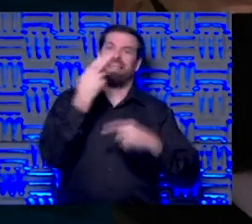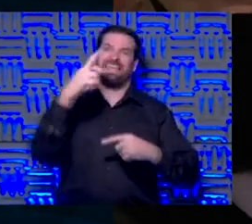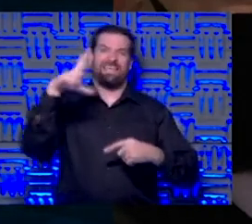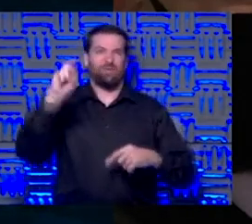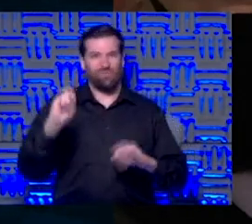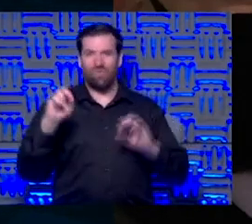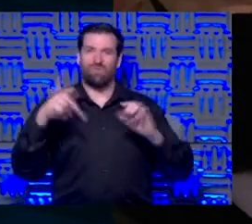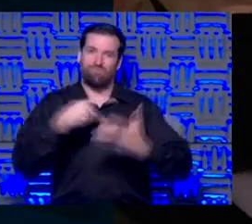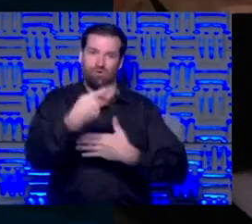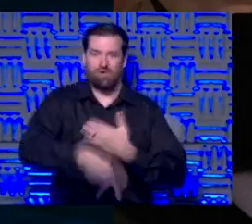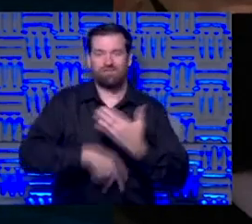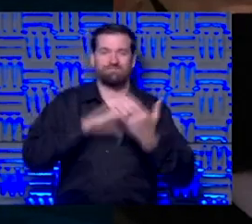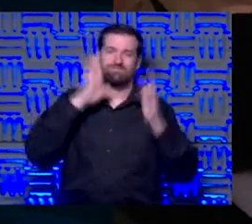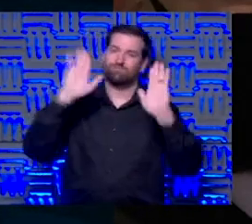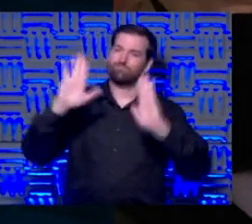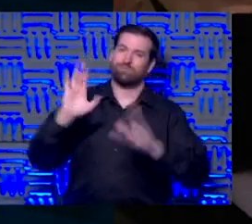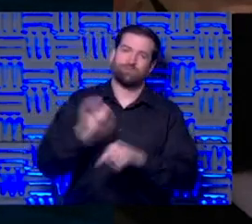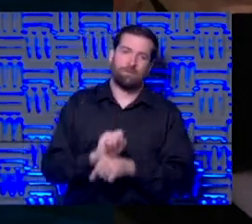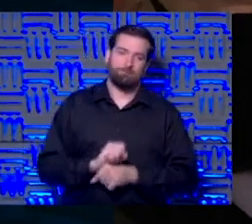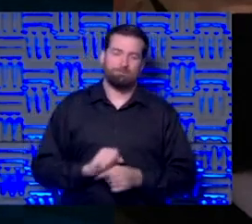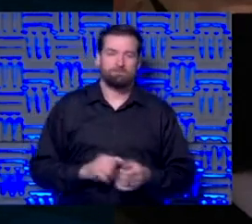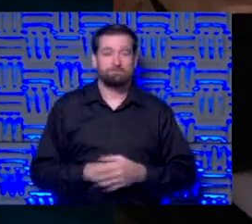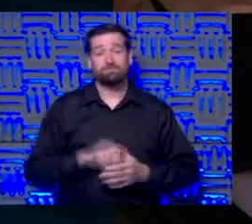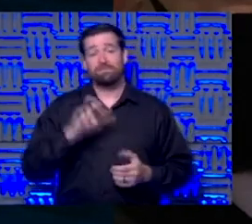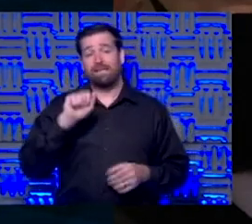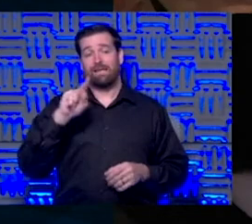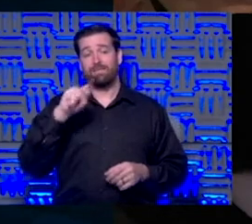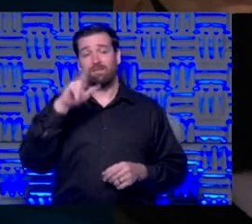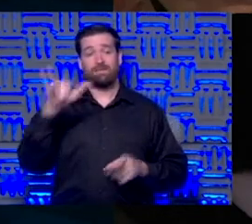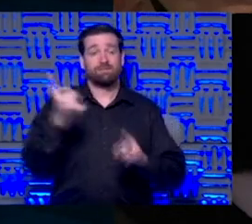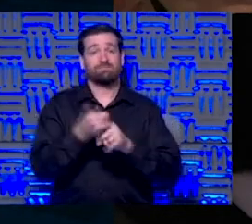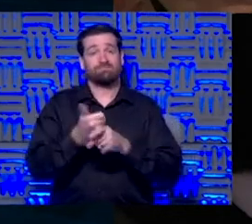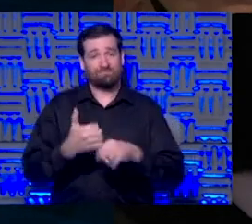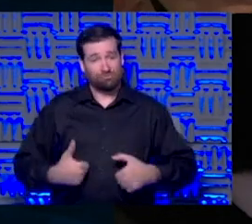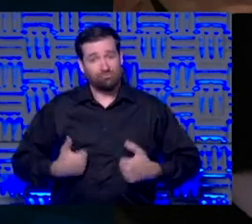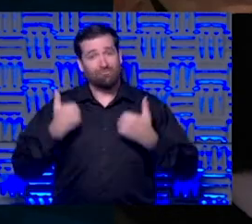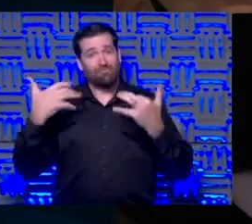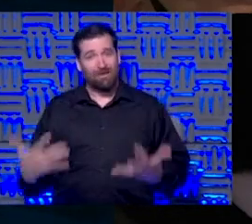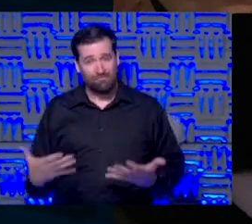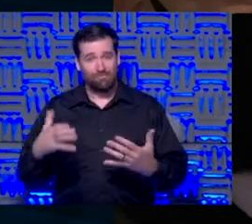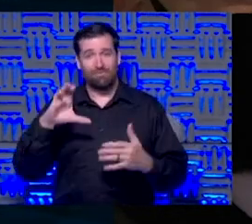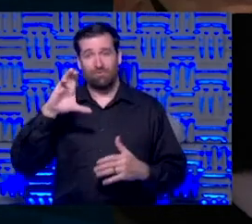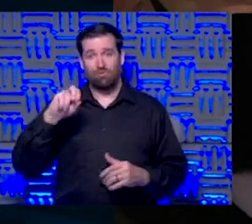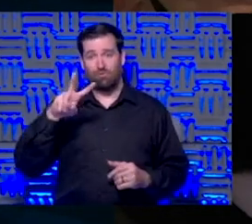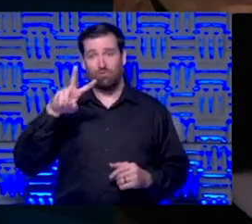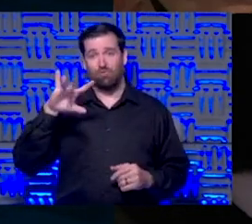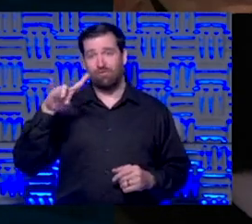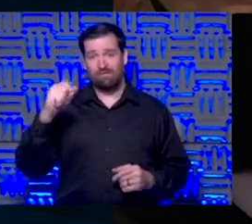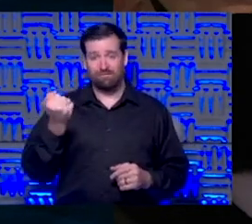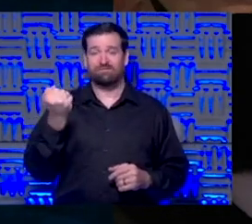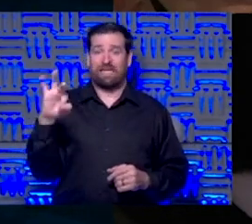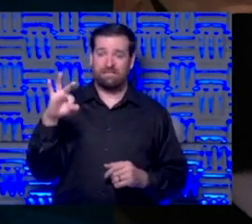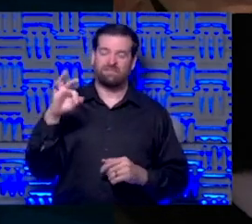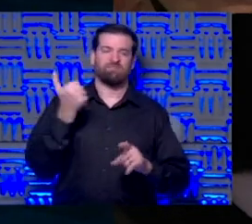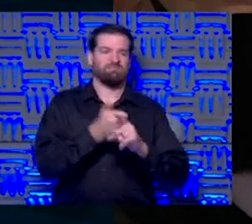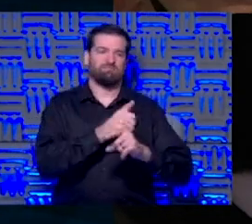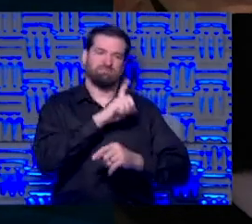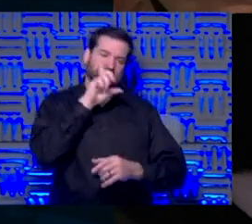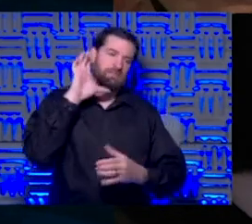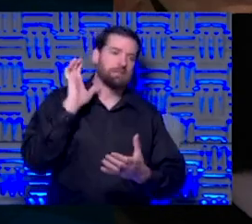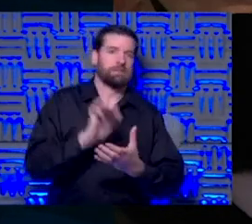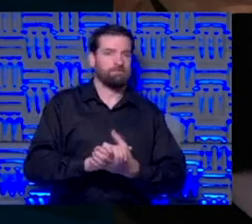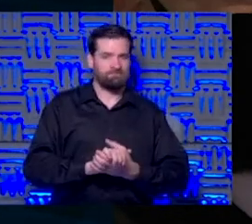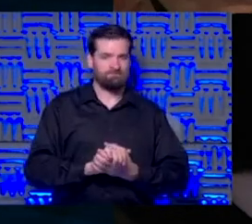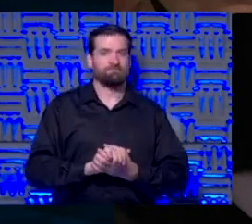program. They do a great job. And Anthony is a survivor of COVID-19, so I promise you, he is a firm believer in